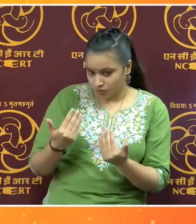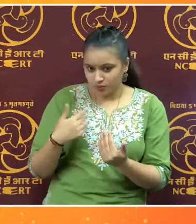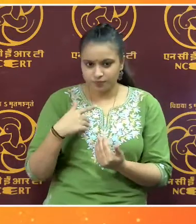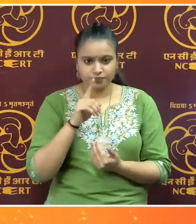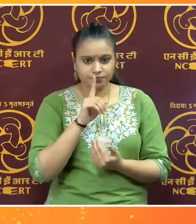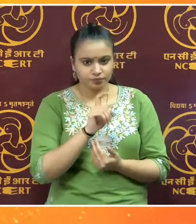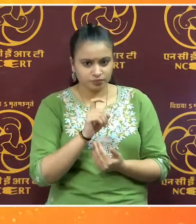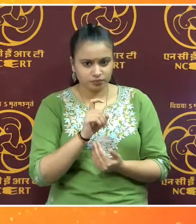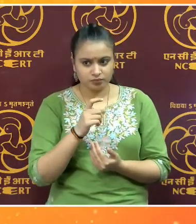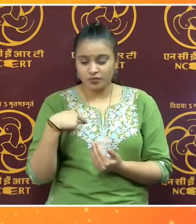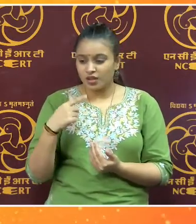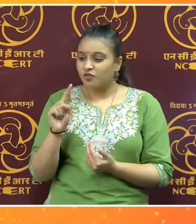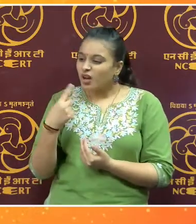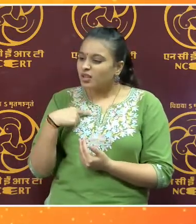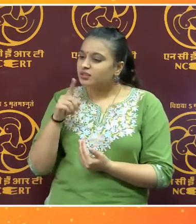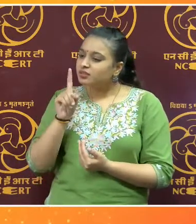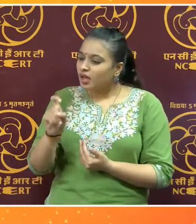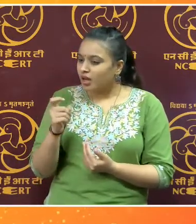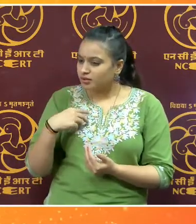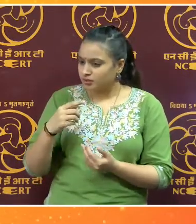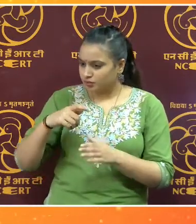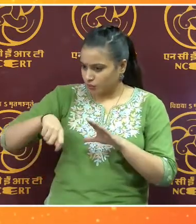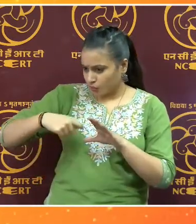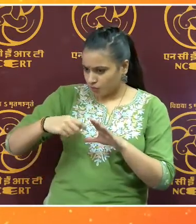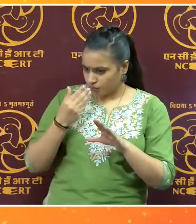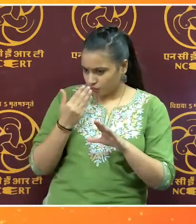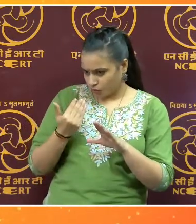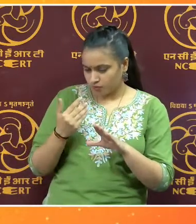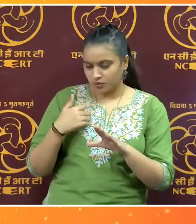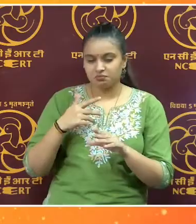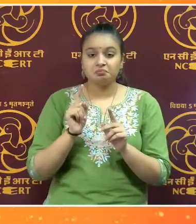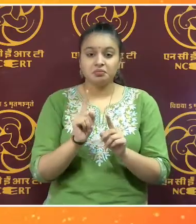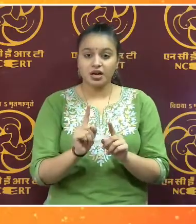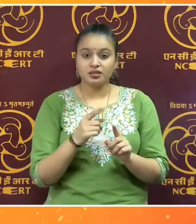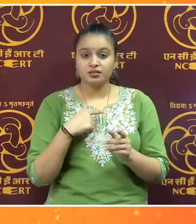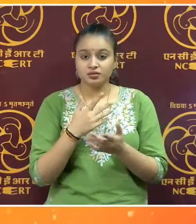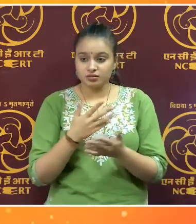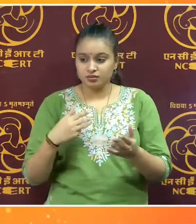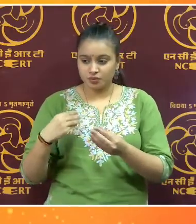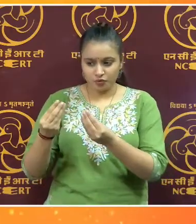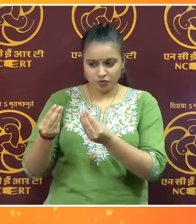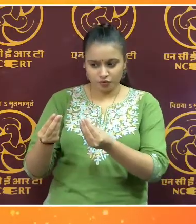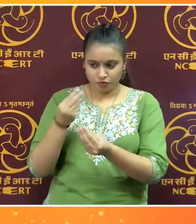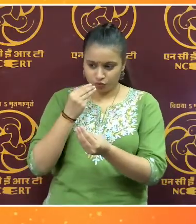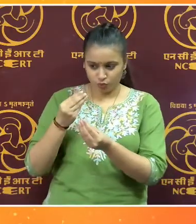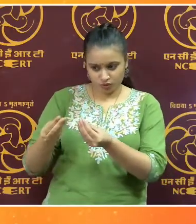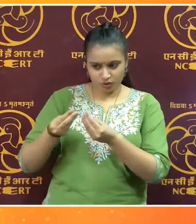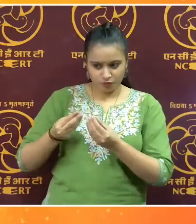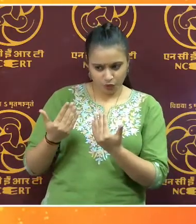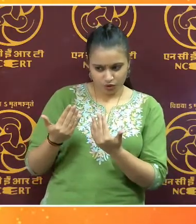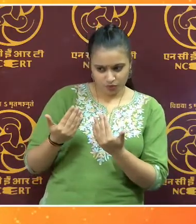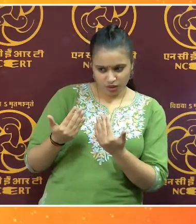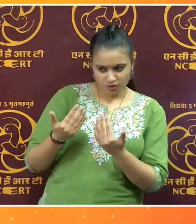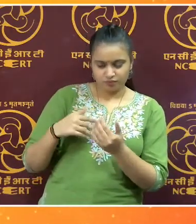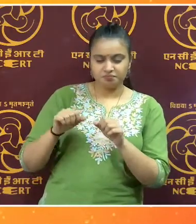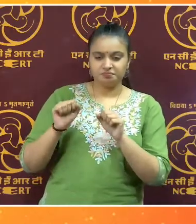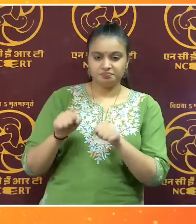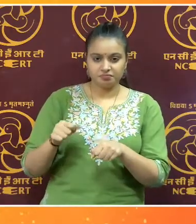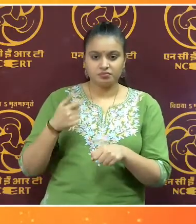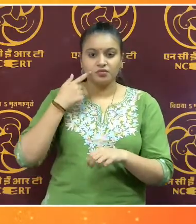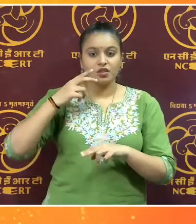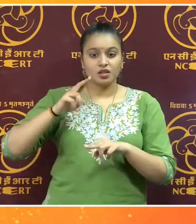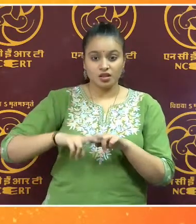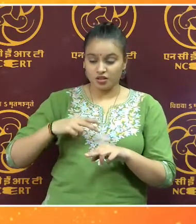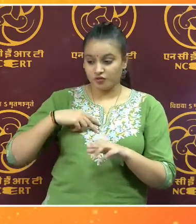can you cook? Yes, I can cook, but thing is that, can you feed me? Oh, and here is the thing, that if you